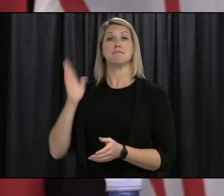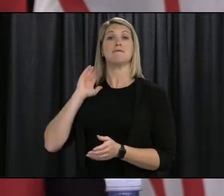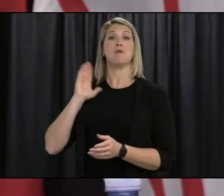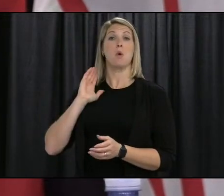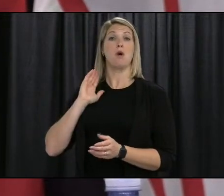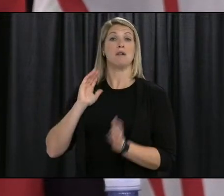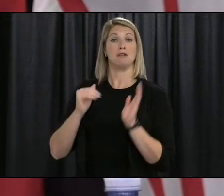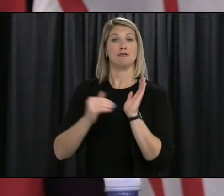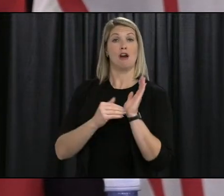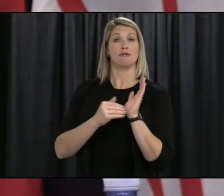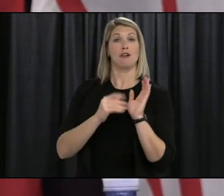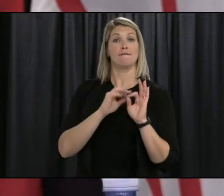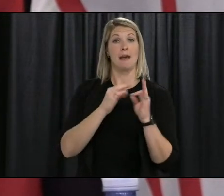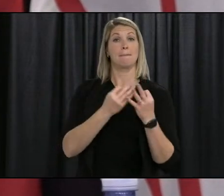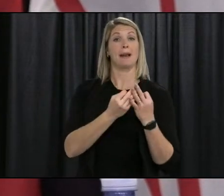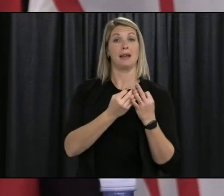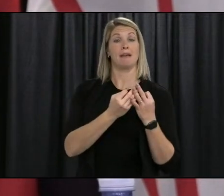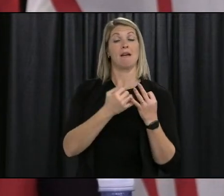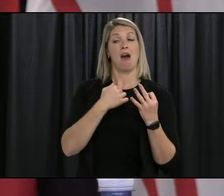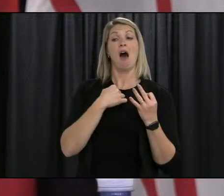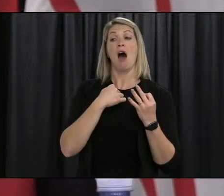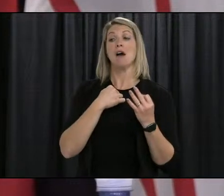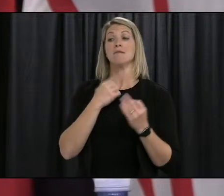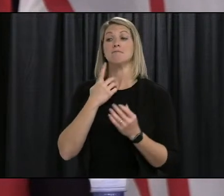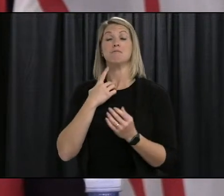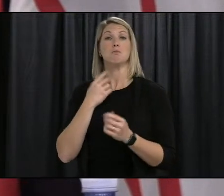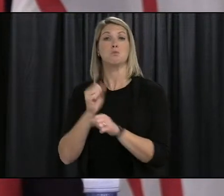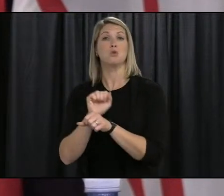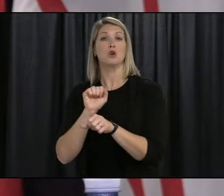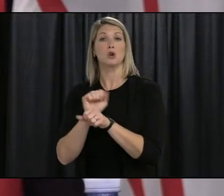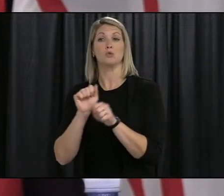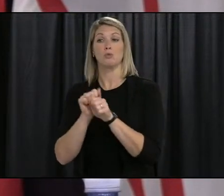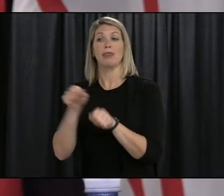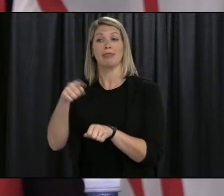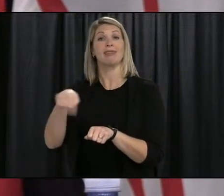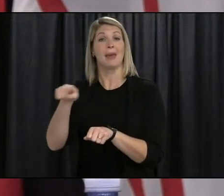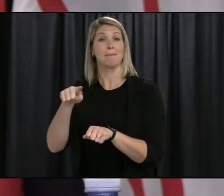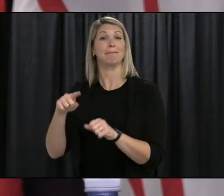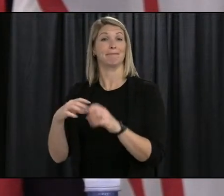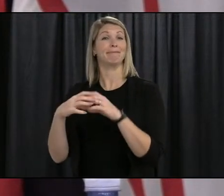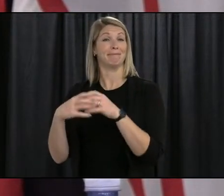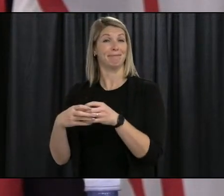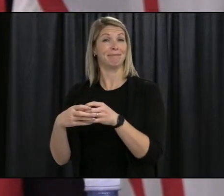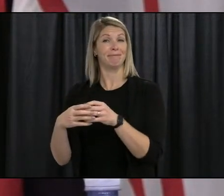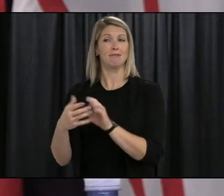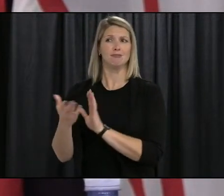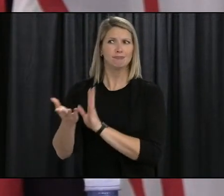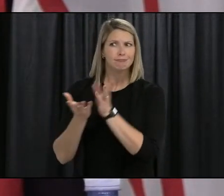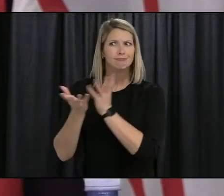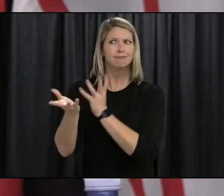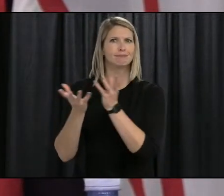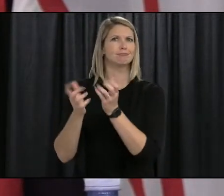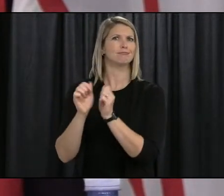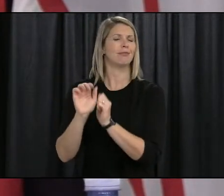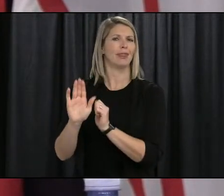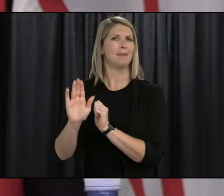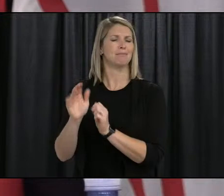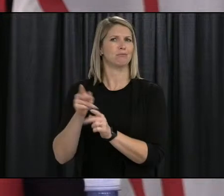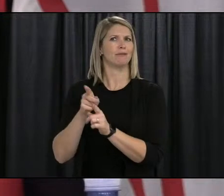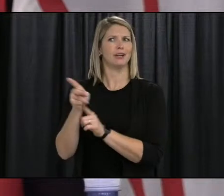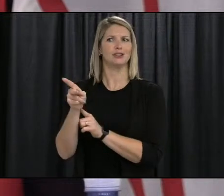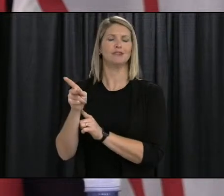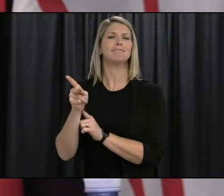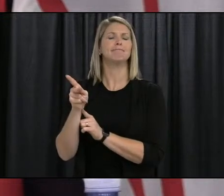clinician and a part-time intensivist, I had quite a lot of interactions with this